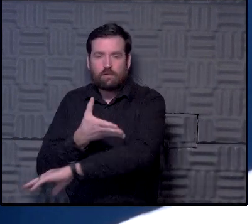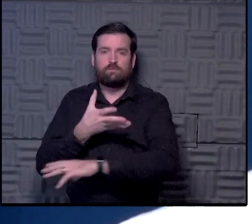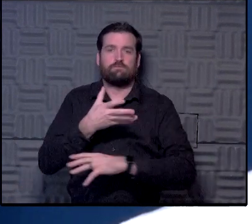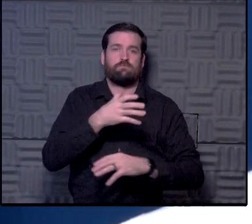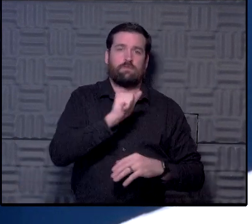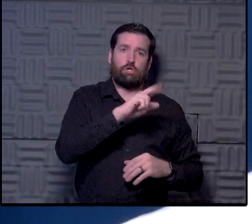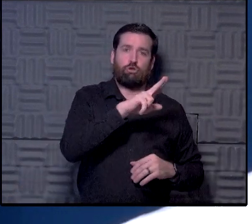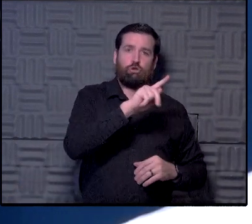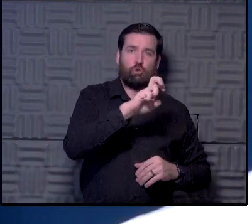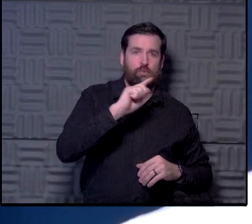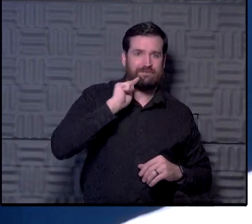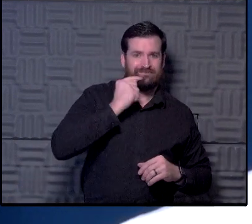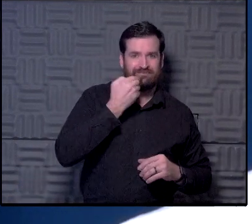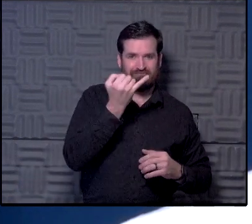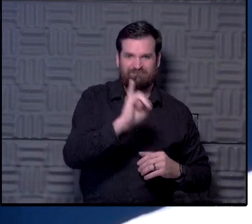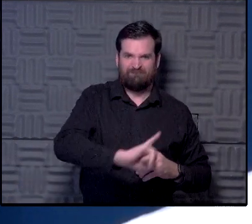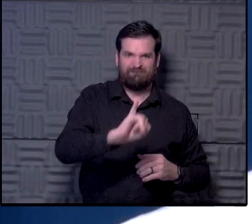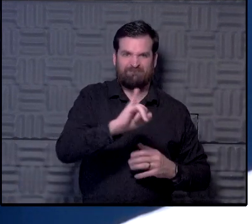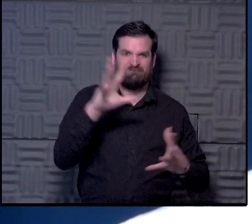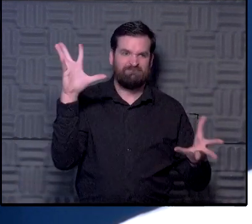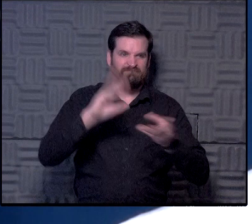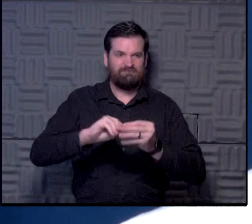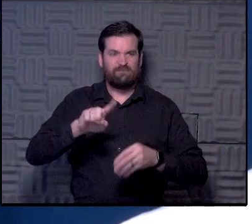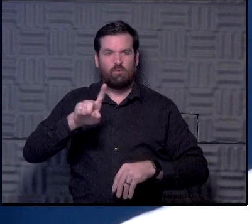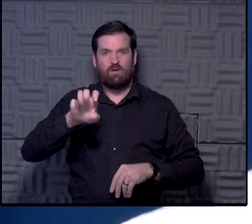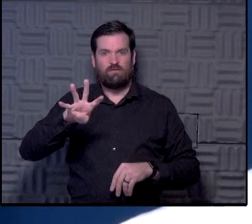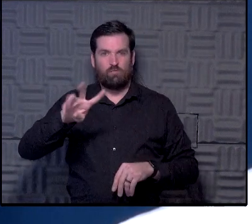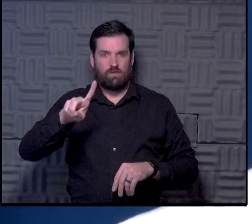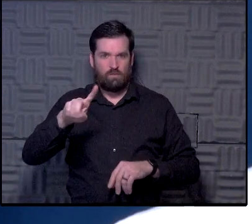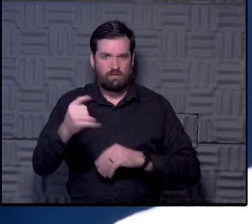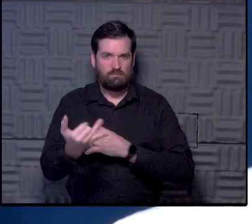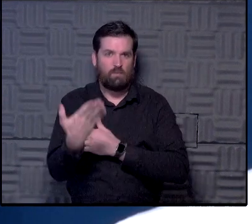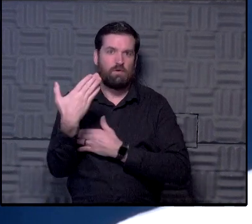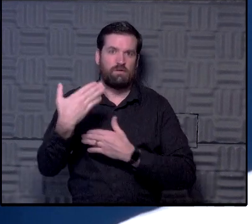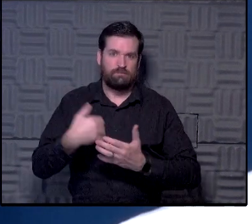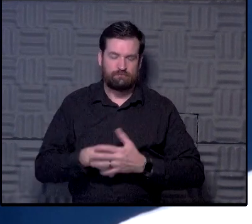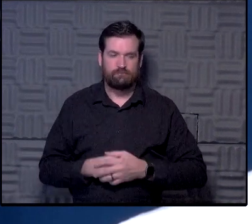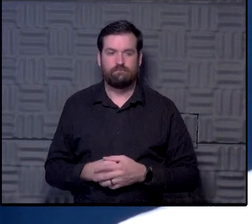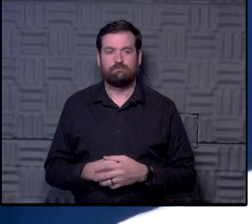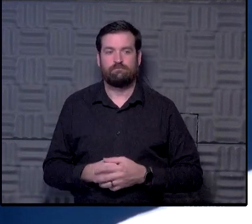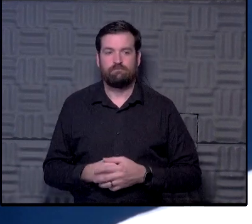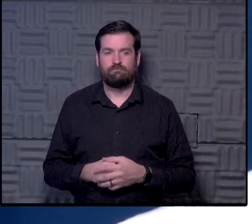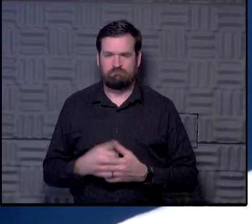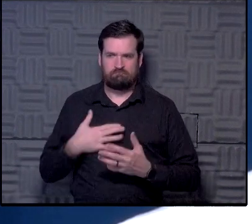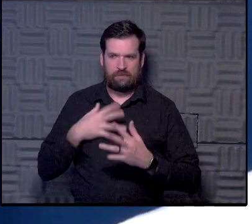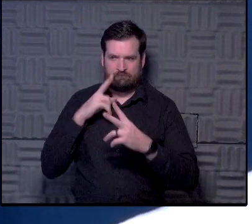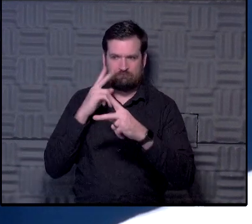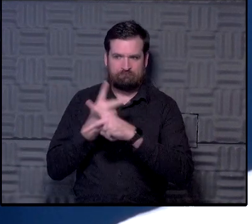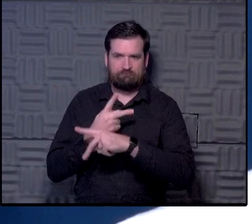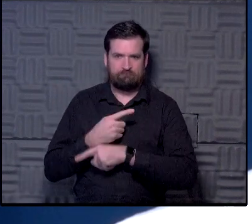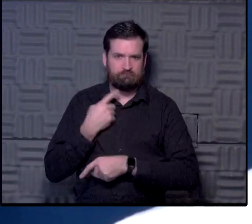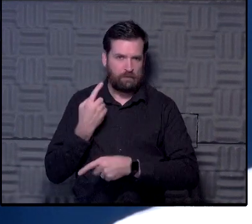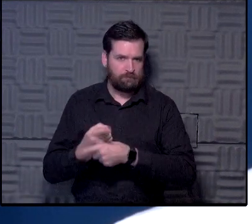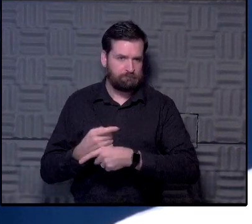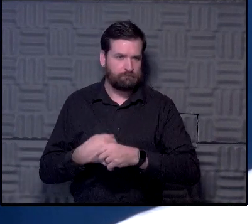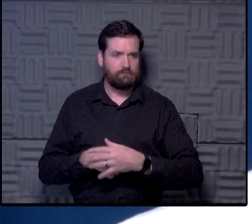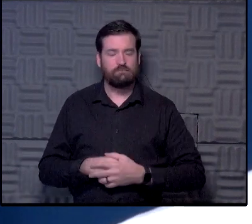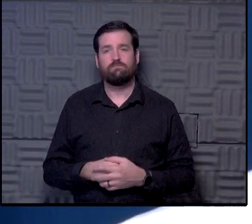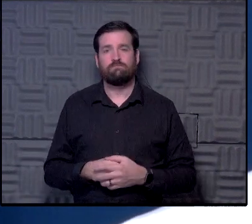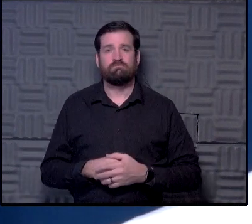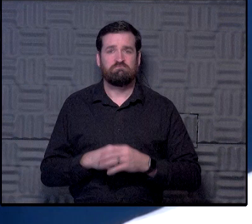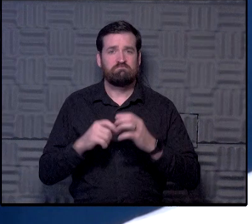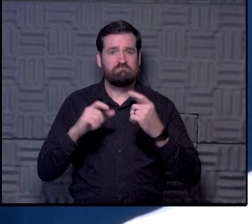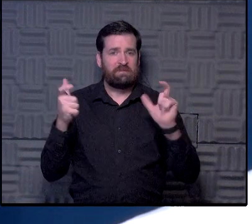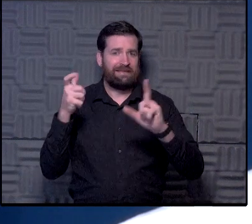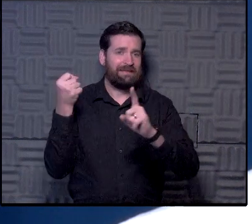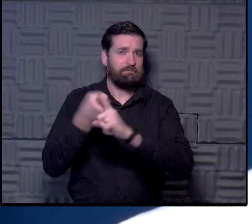acute patients here in our hospital, it's 141, I think, this morning, if my numbers serve me correctly. And that's a big